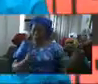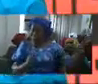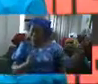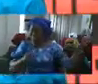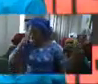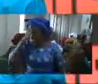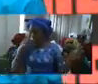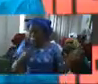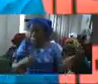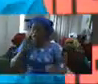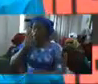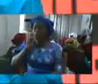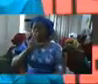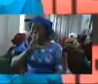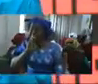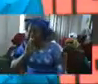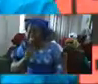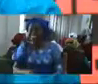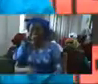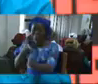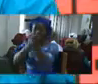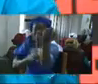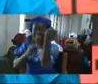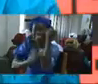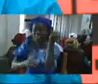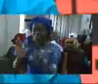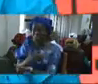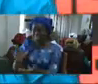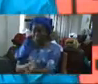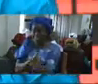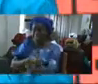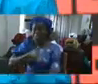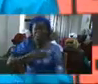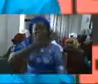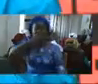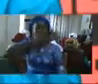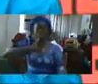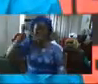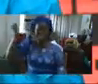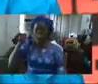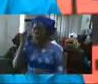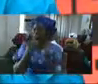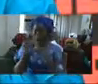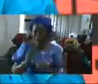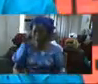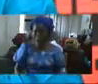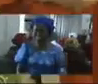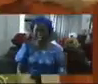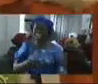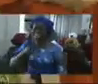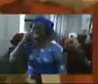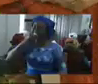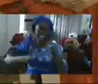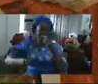food. When I'm going out fishing, because there's no time to sit down to eat any proper, but barley.